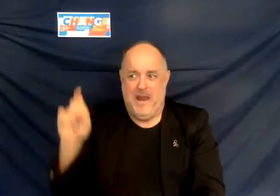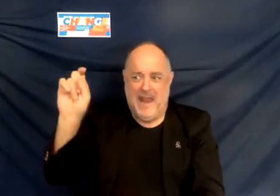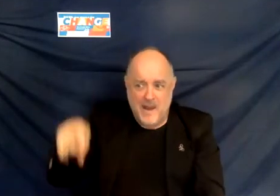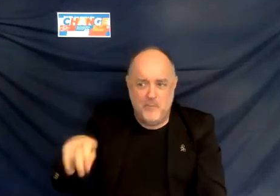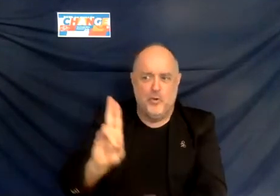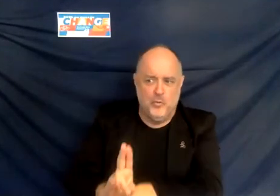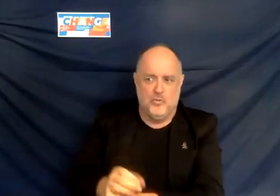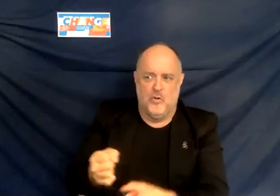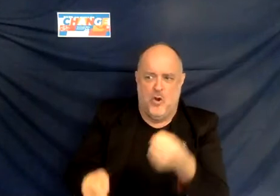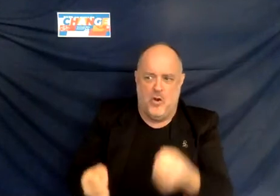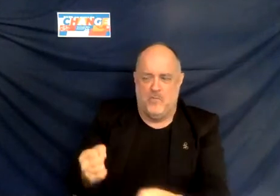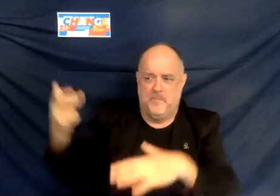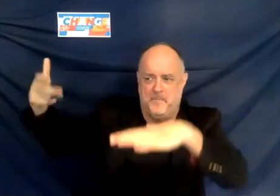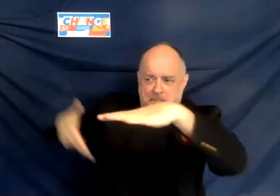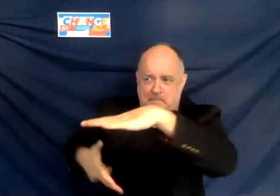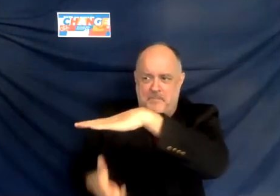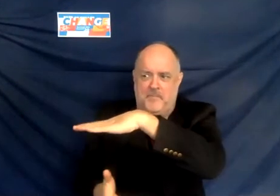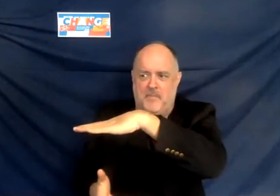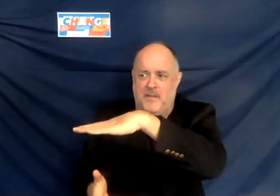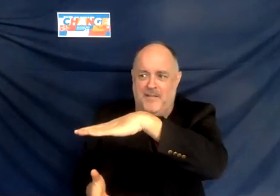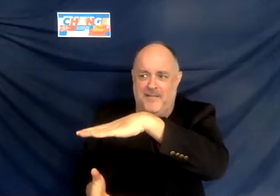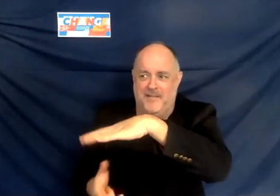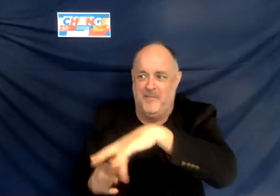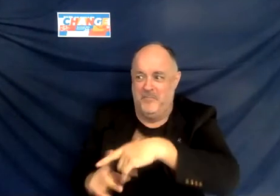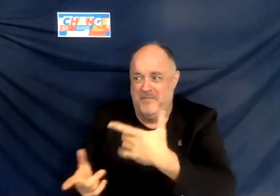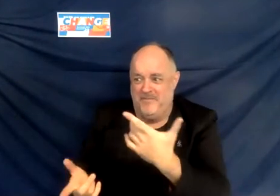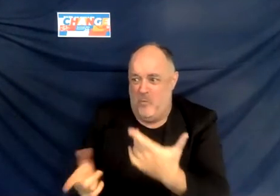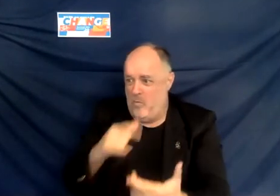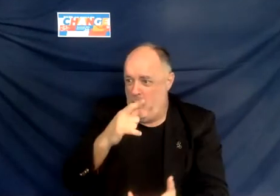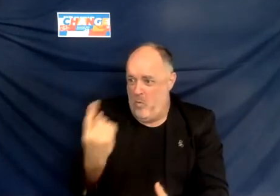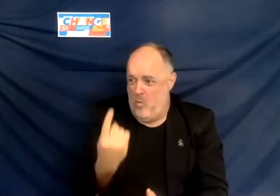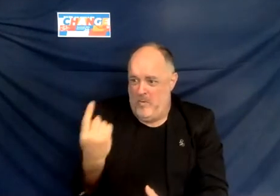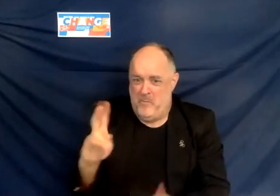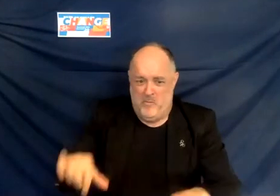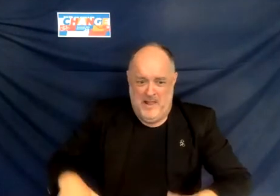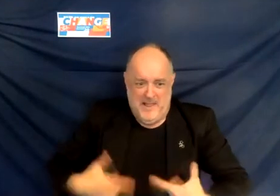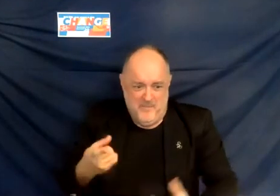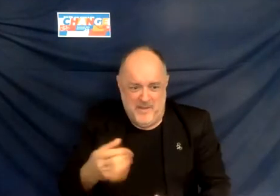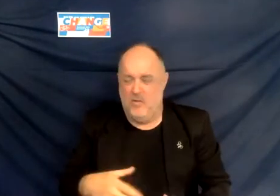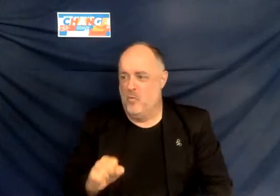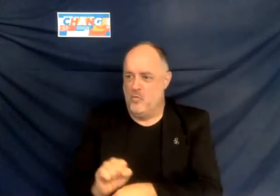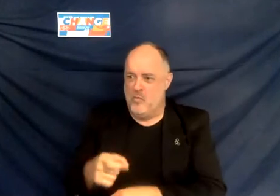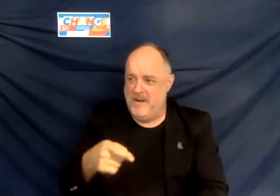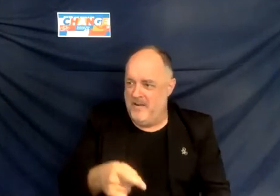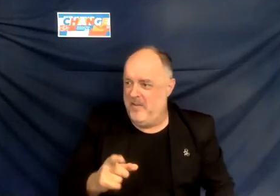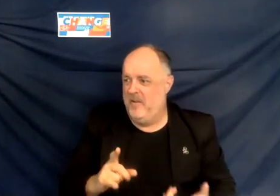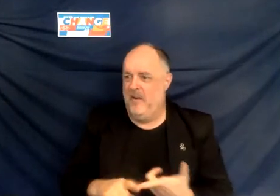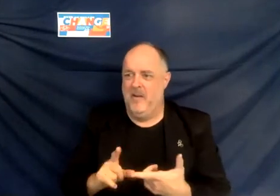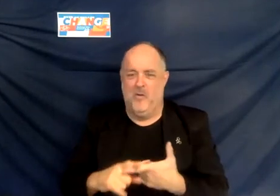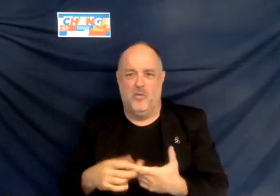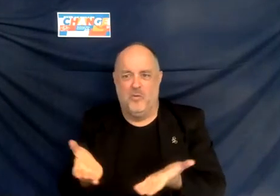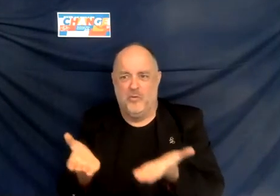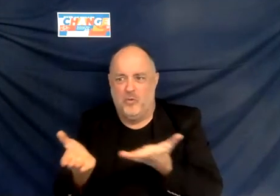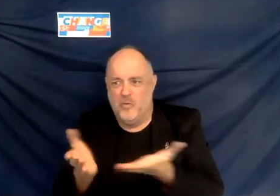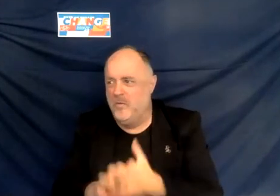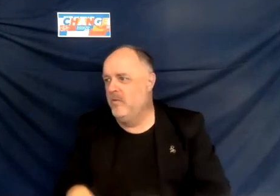city. And otherwise, it's only residents, freight deliveries, and service vehicles for like